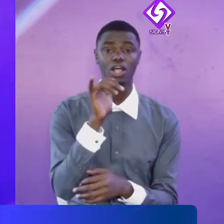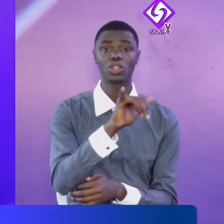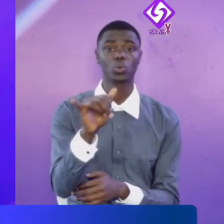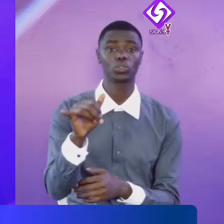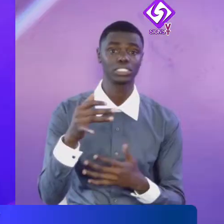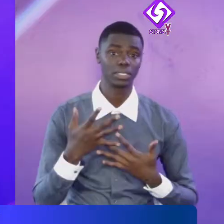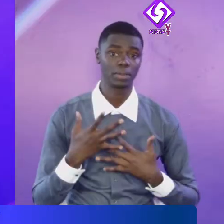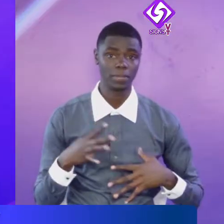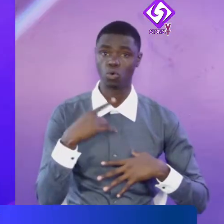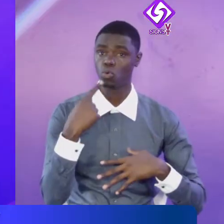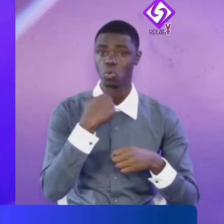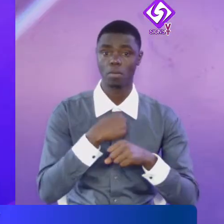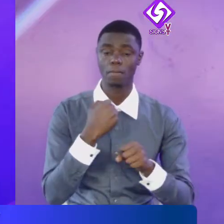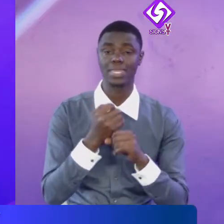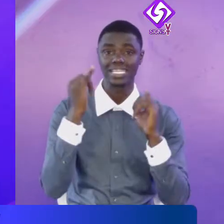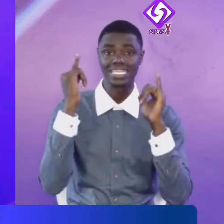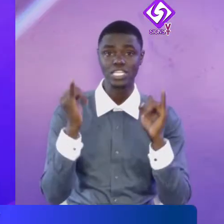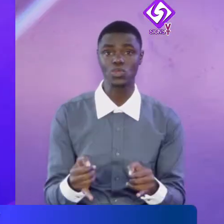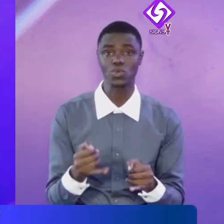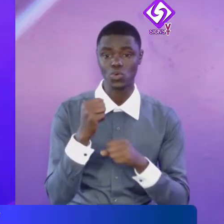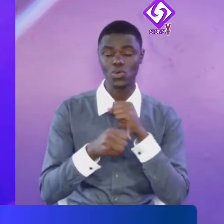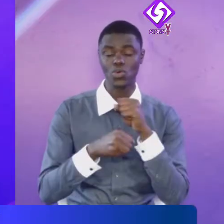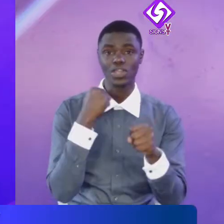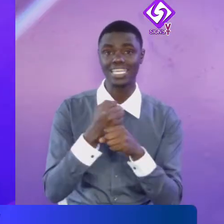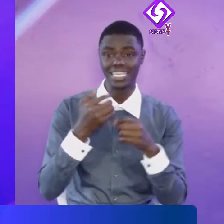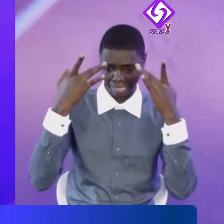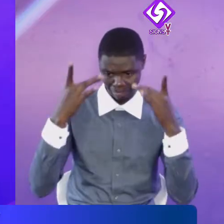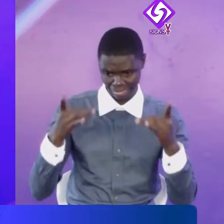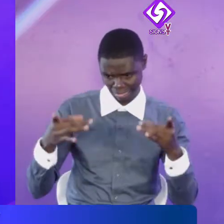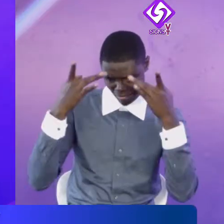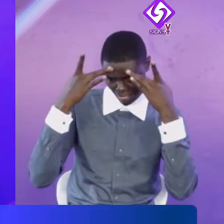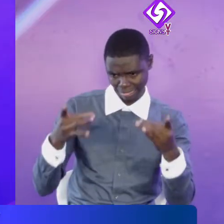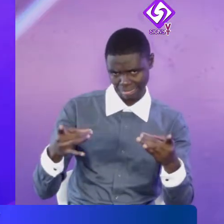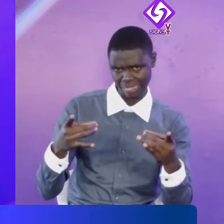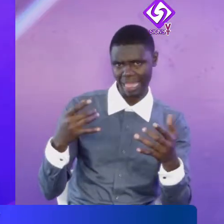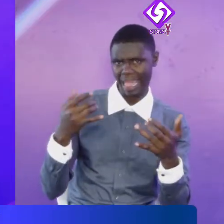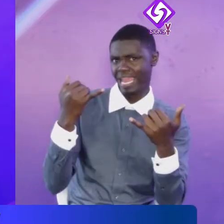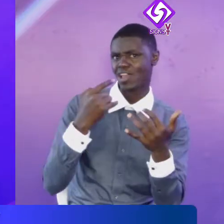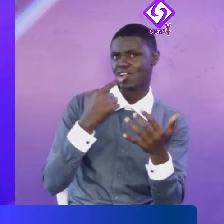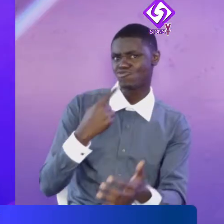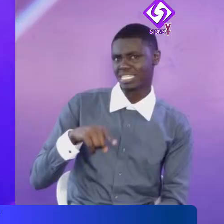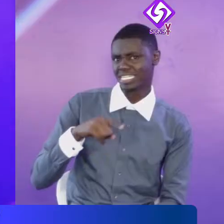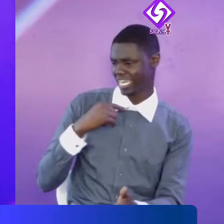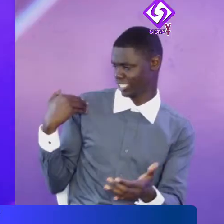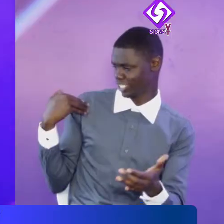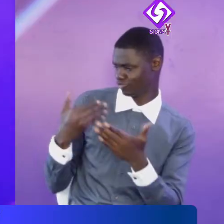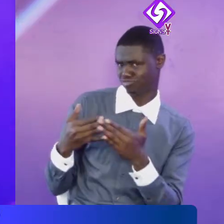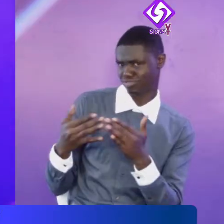people who made New Year resolution, they should now be telling us how far they have reached.